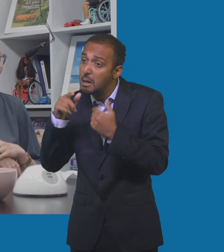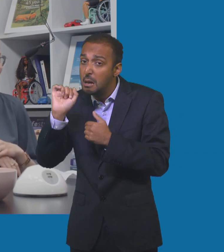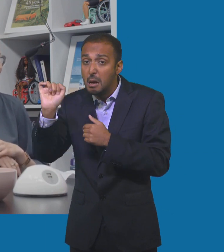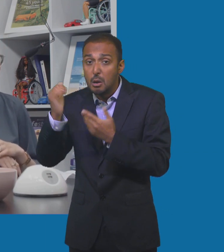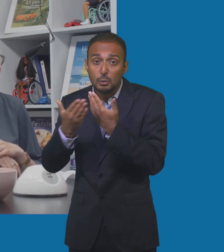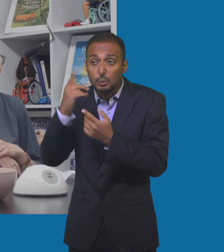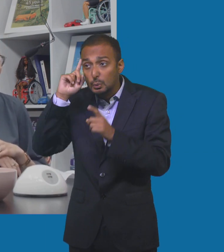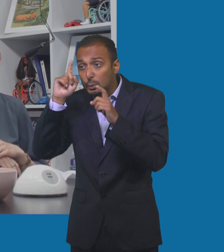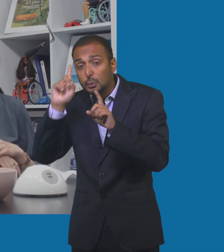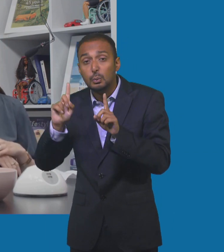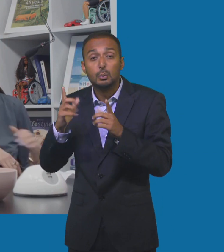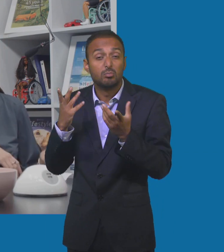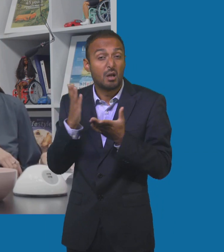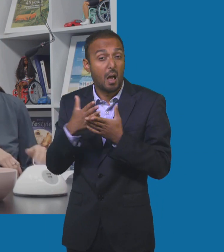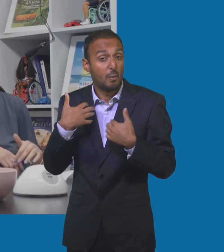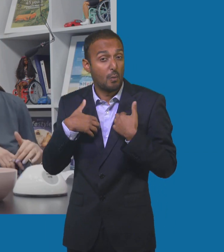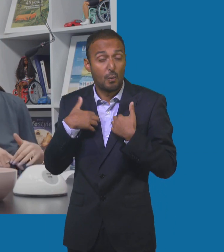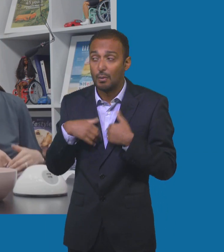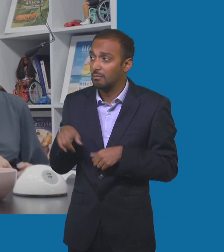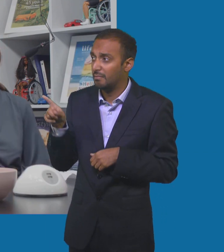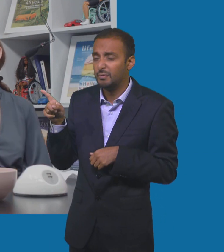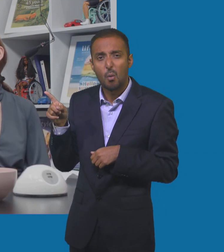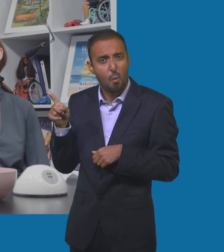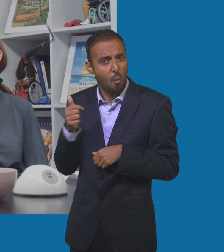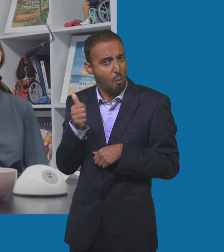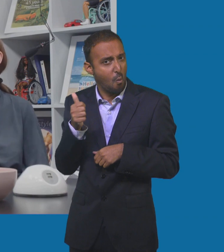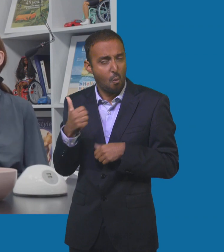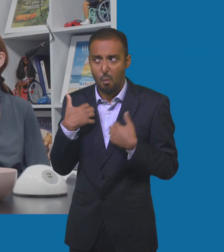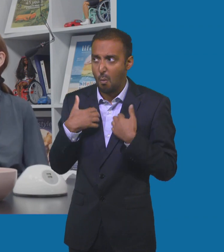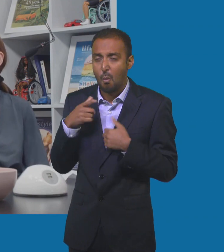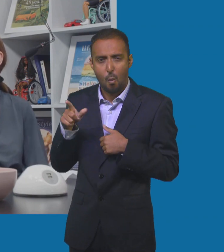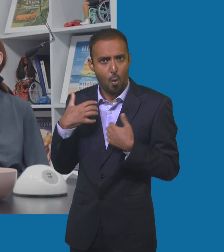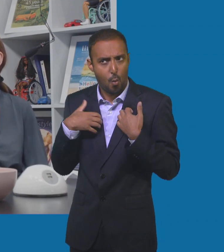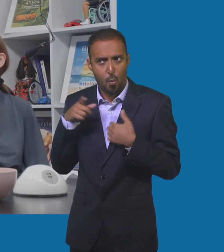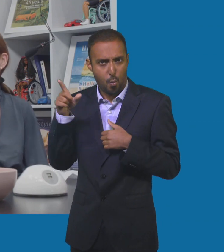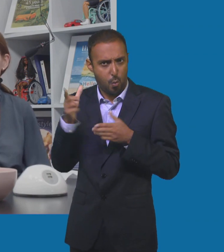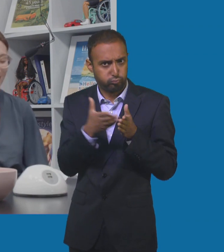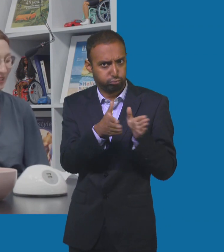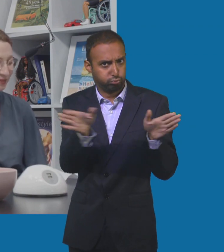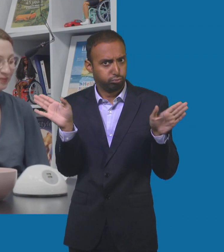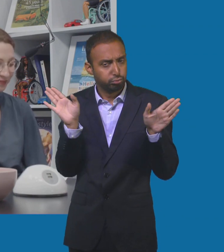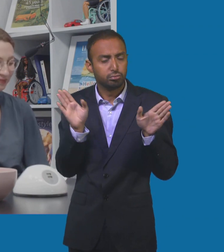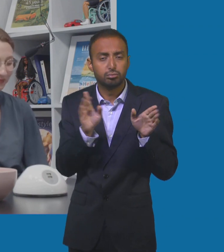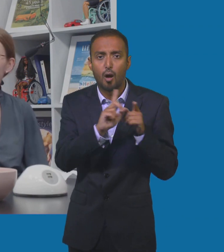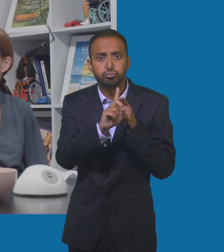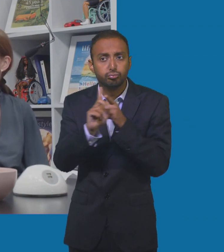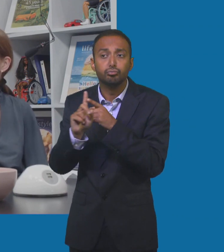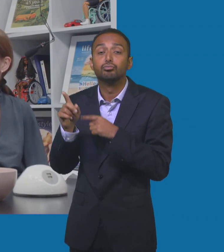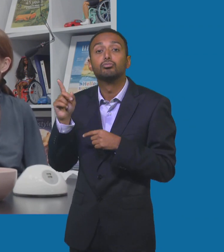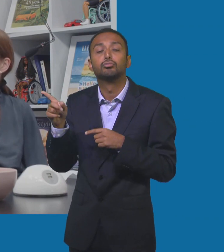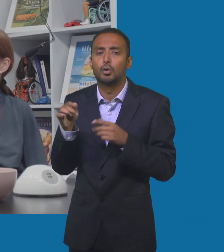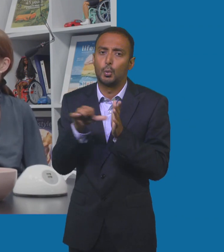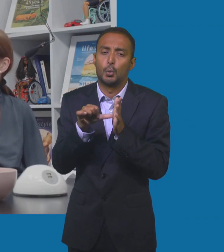hugely exciting. That is really cool, and also really interesting that you work across such a wide remit, which I imagine is quite challenging, but also keeps